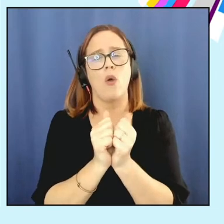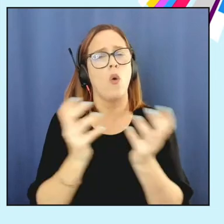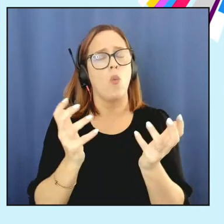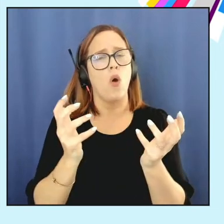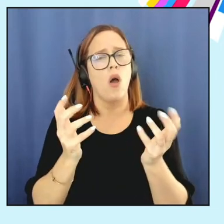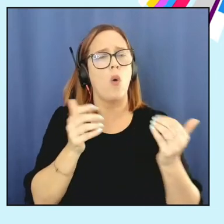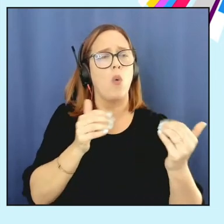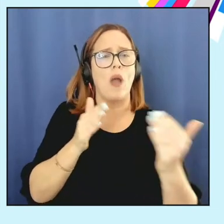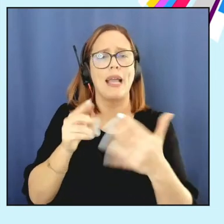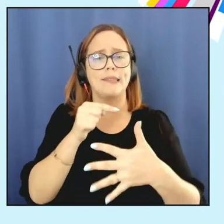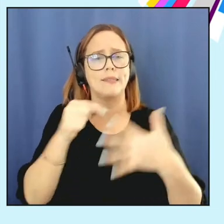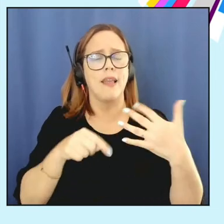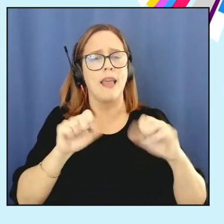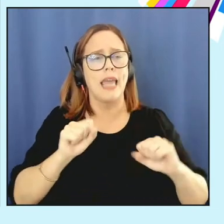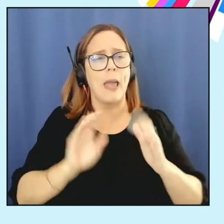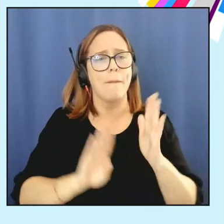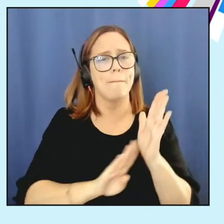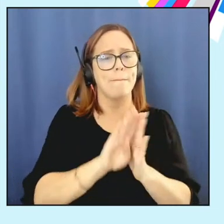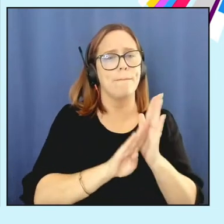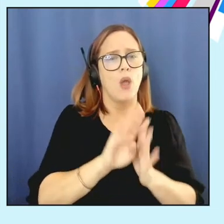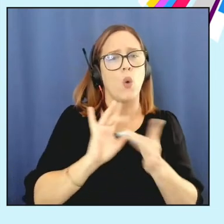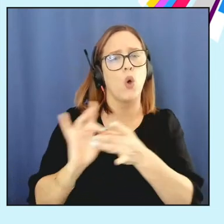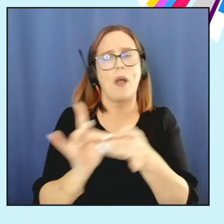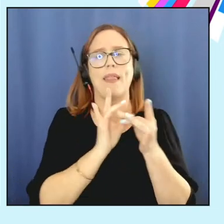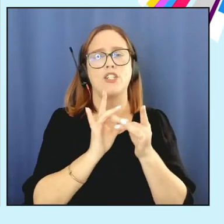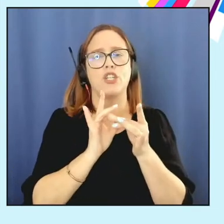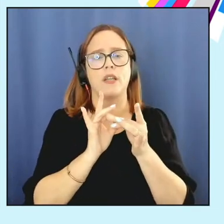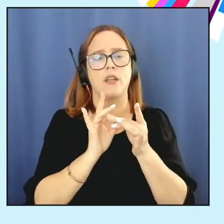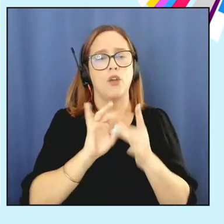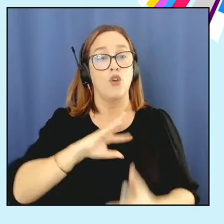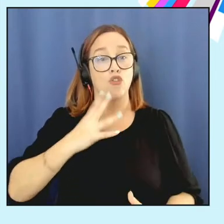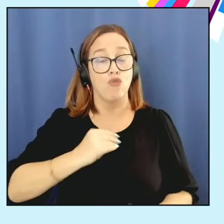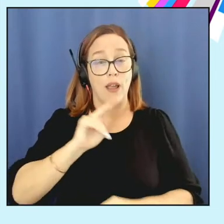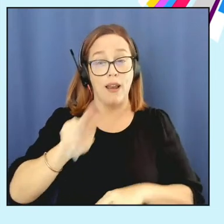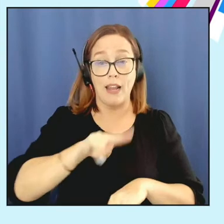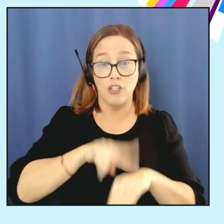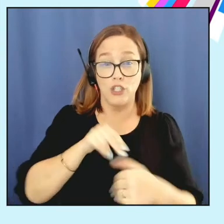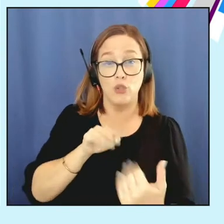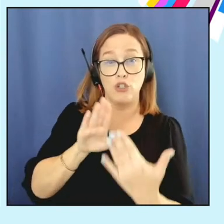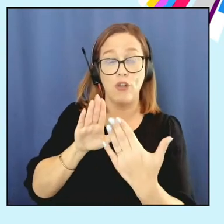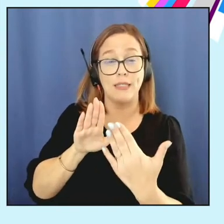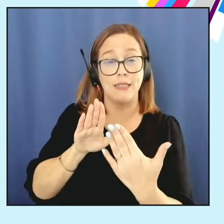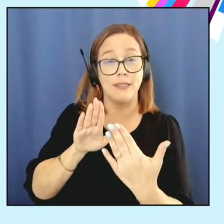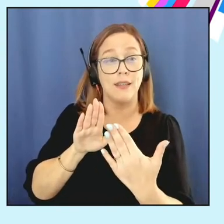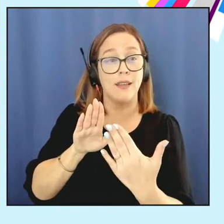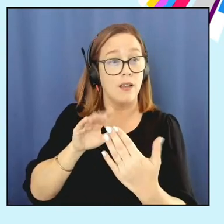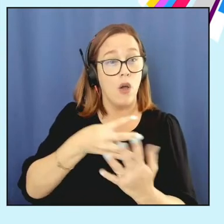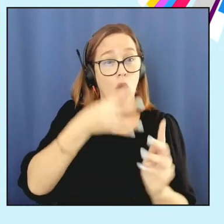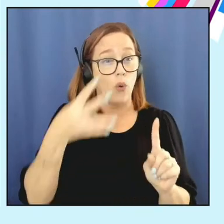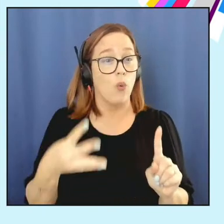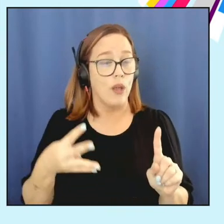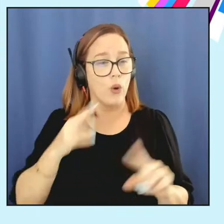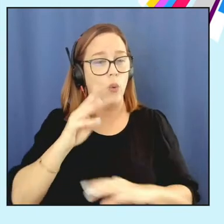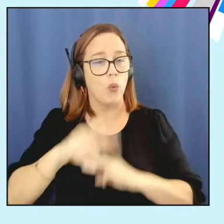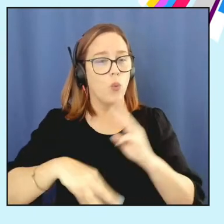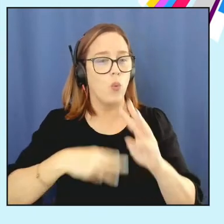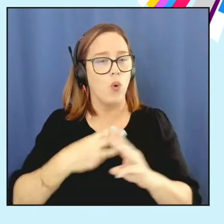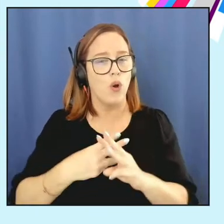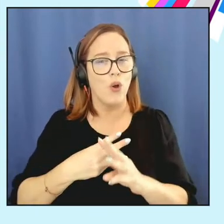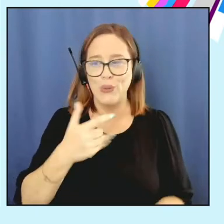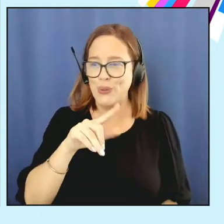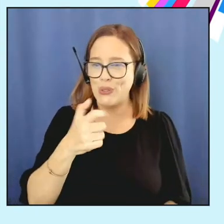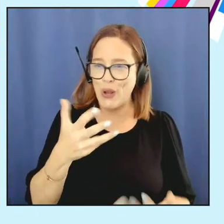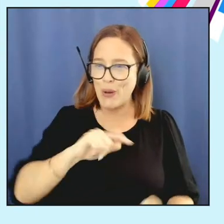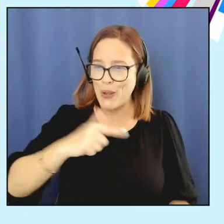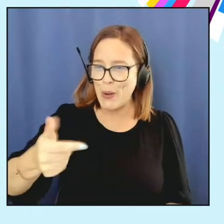coalitions transnationally to address the state of a queer world? George, I'm going to go back to you. Since your audio is working really good, I want to make